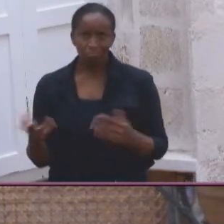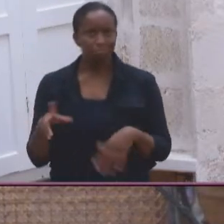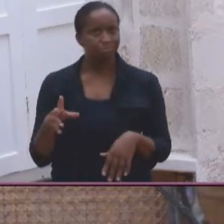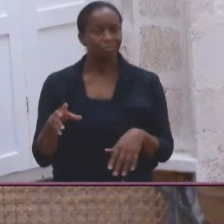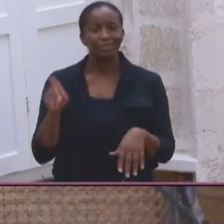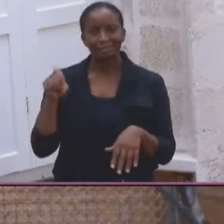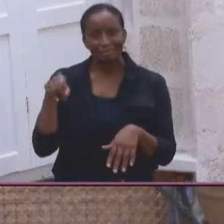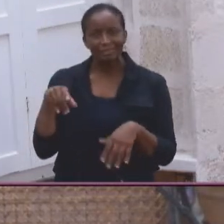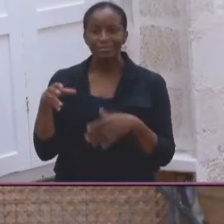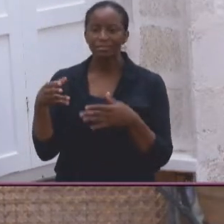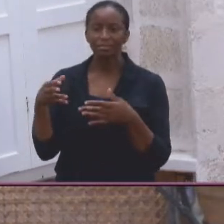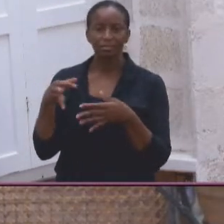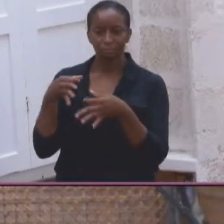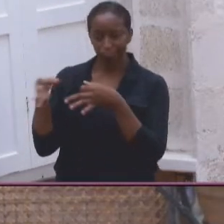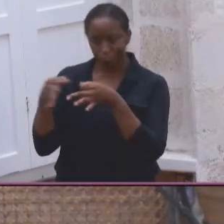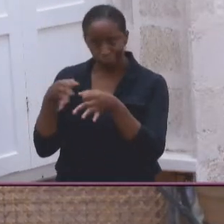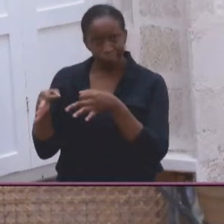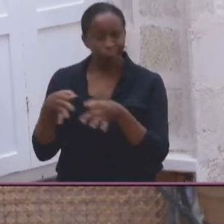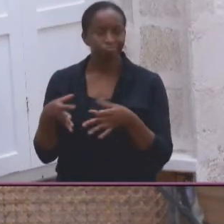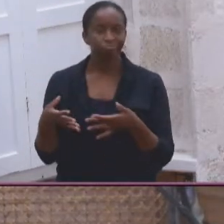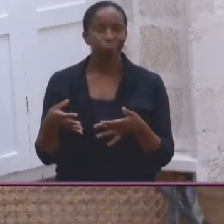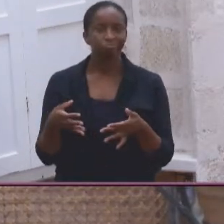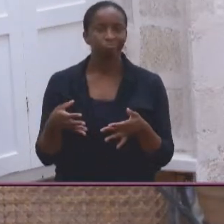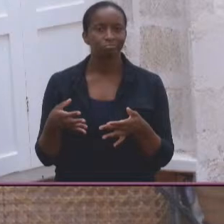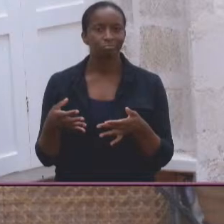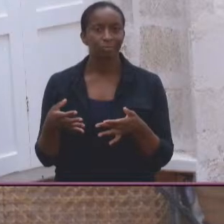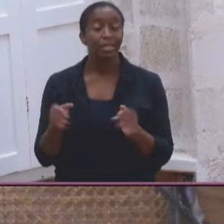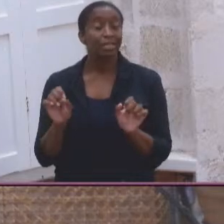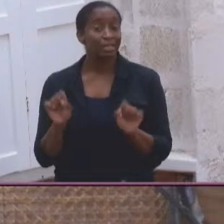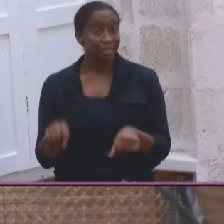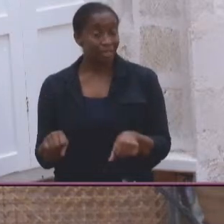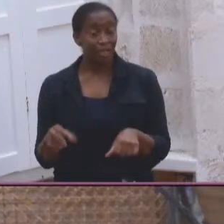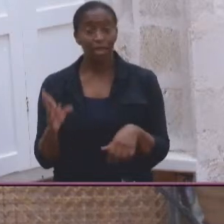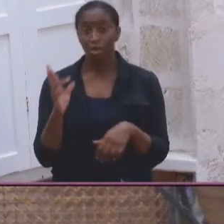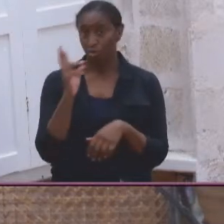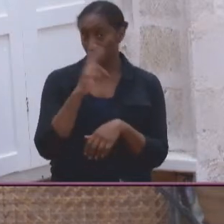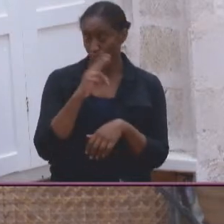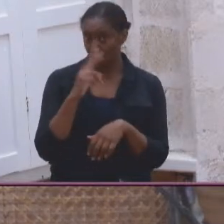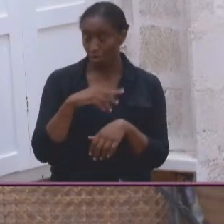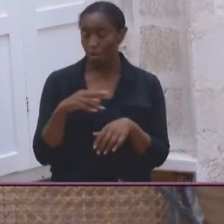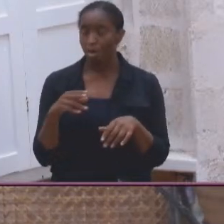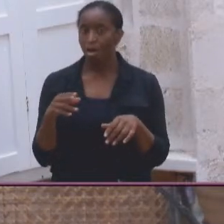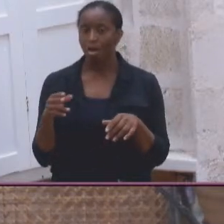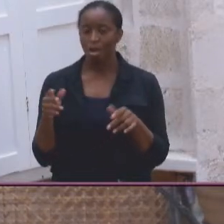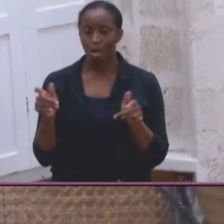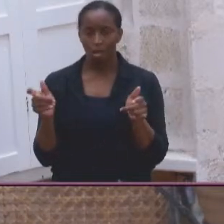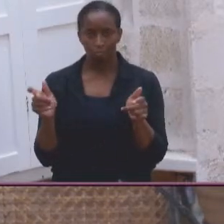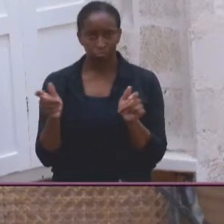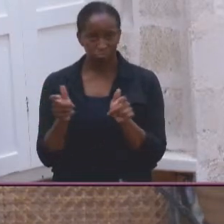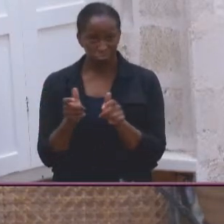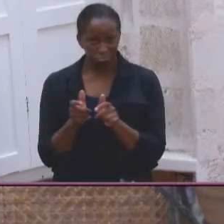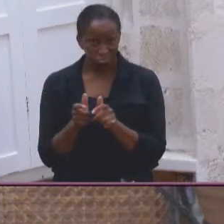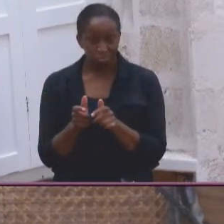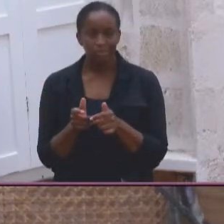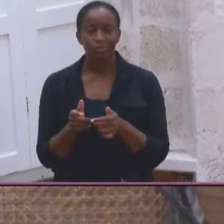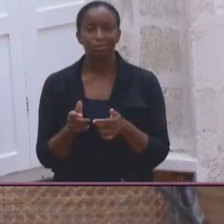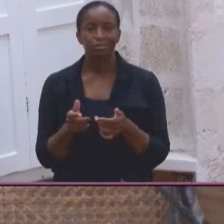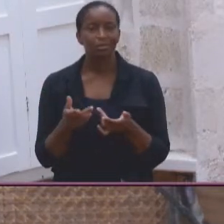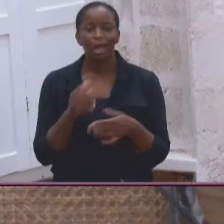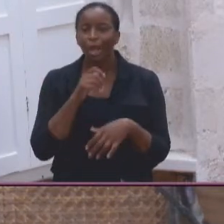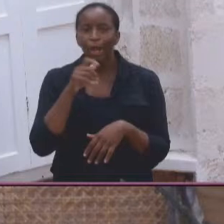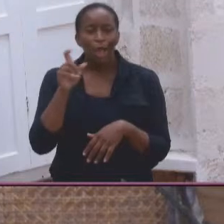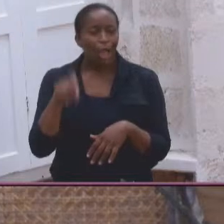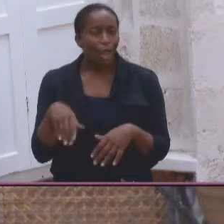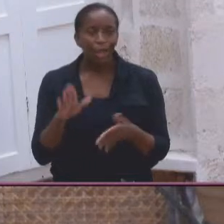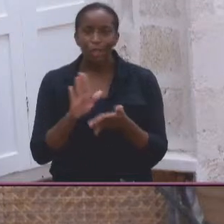the incidence of rodent infestation within the schools, so that you would not have so many schools being closed.